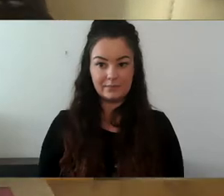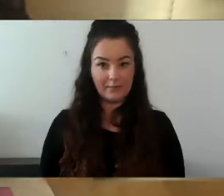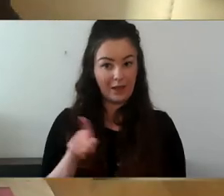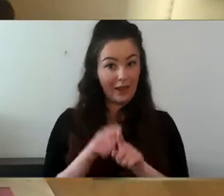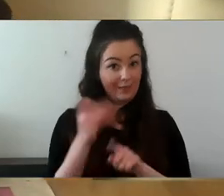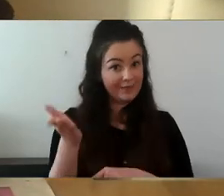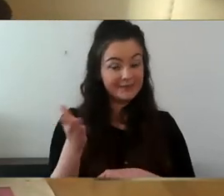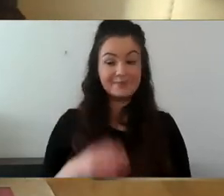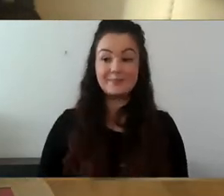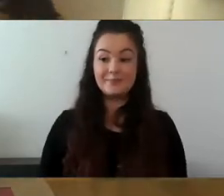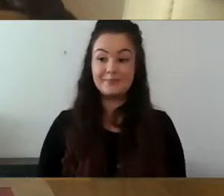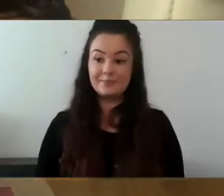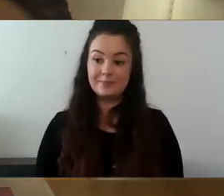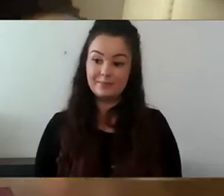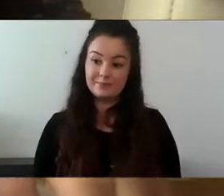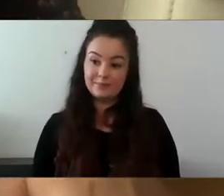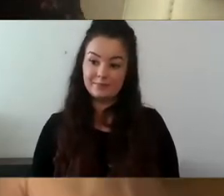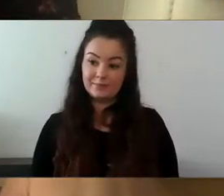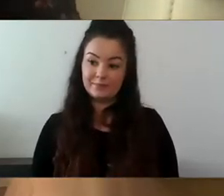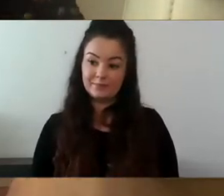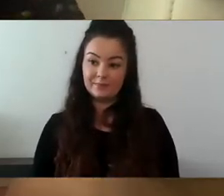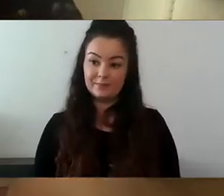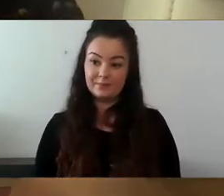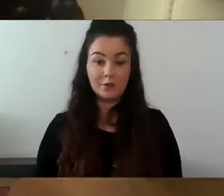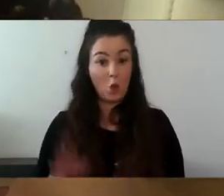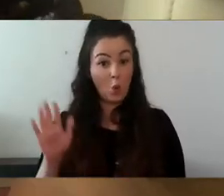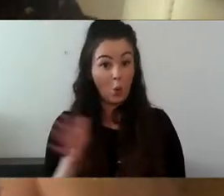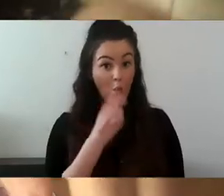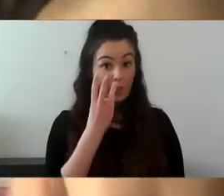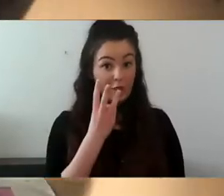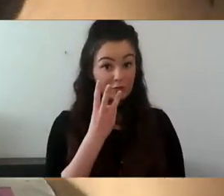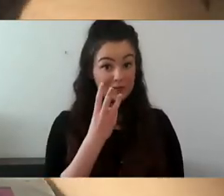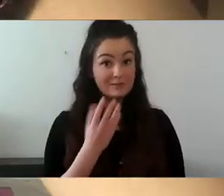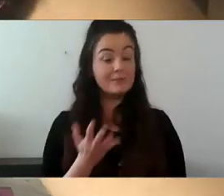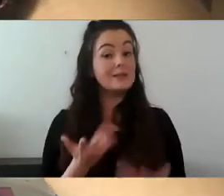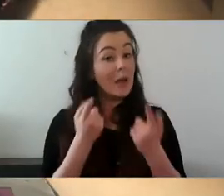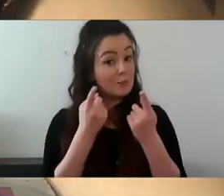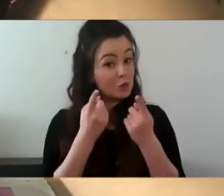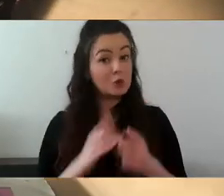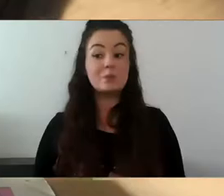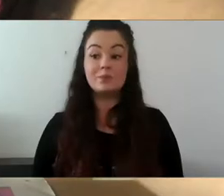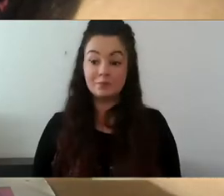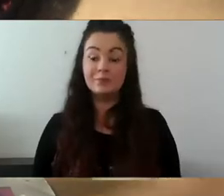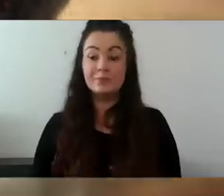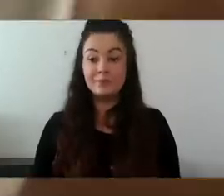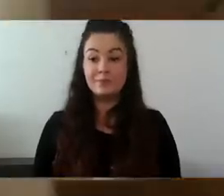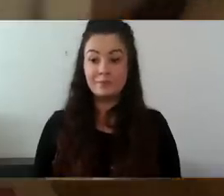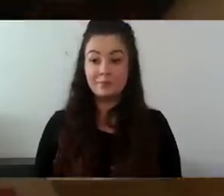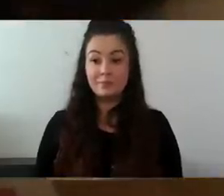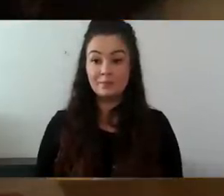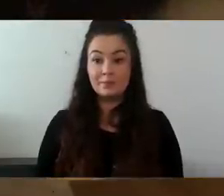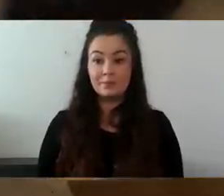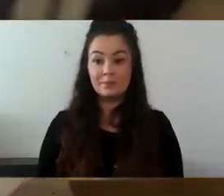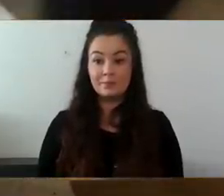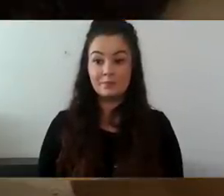Like this. Stick that at the top of all of my mountains. Again, that's optional.